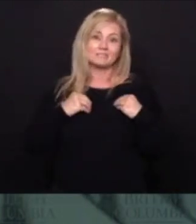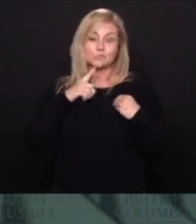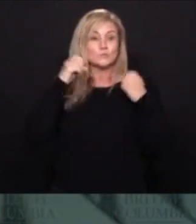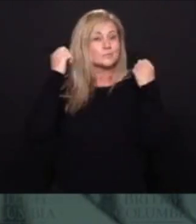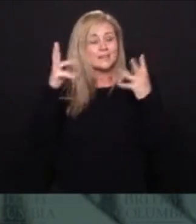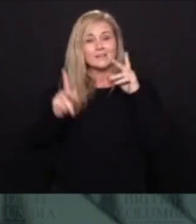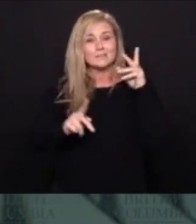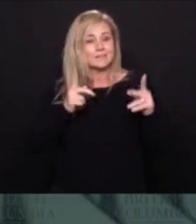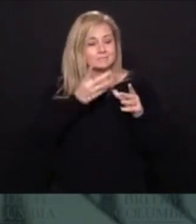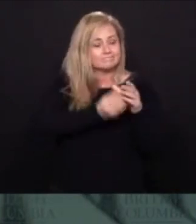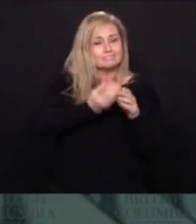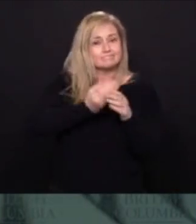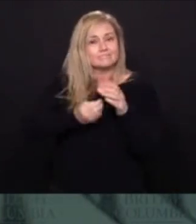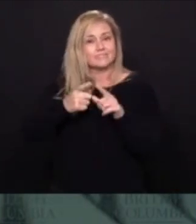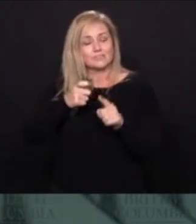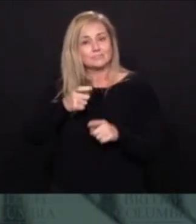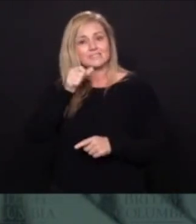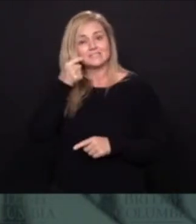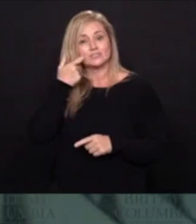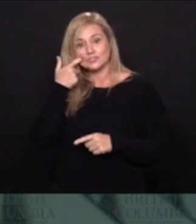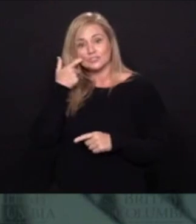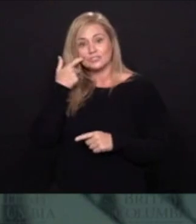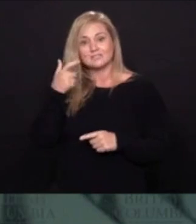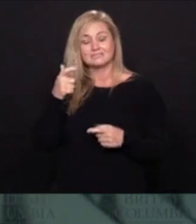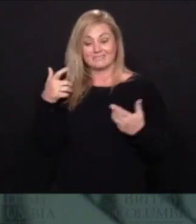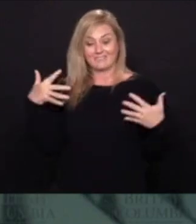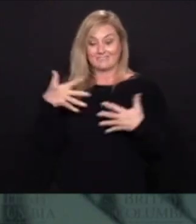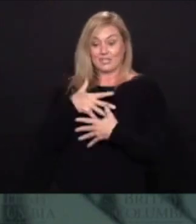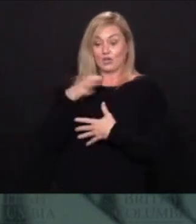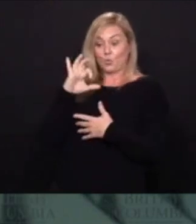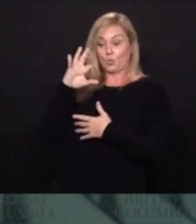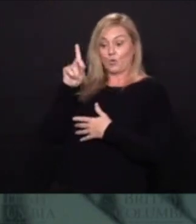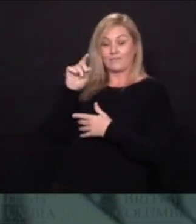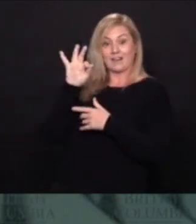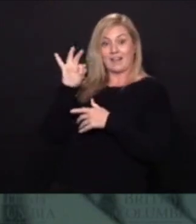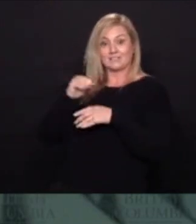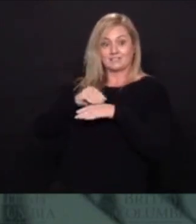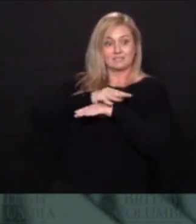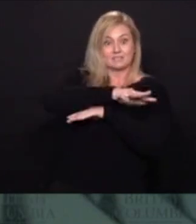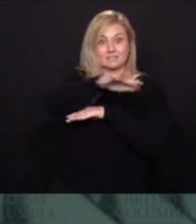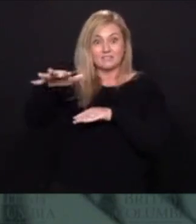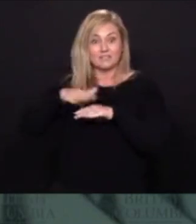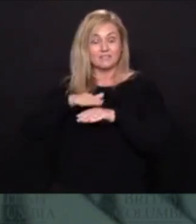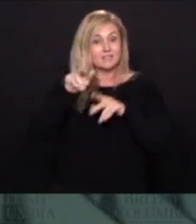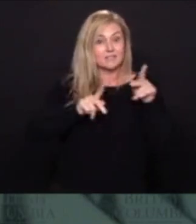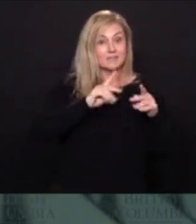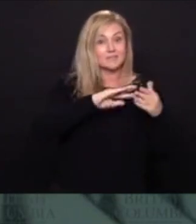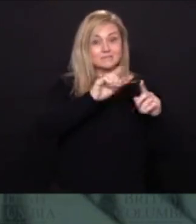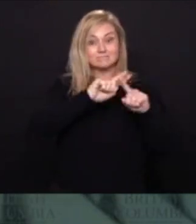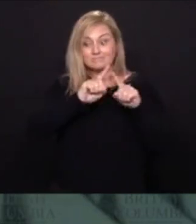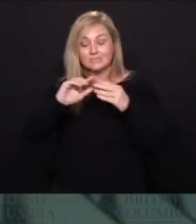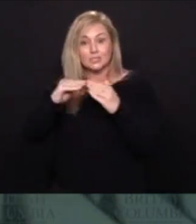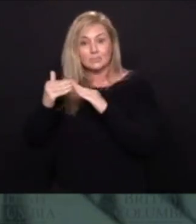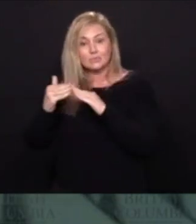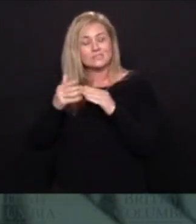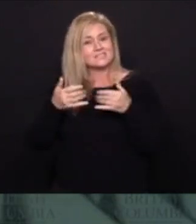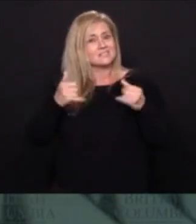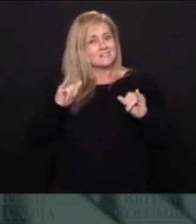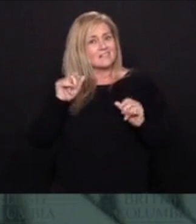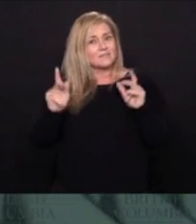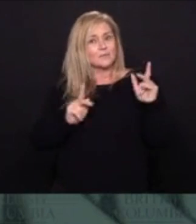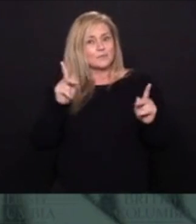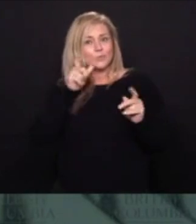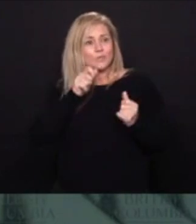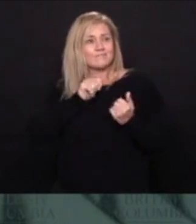lost to addictions. And while the fear of COVID-19 sweeps through our communities, we must also remember there are those who are facing